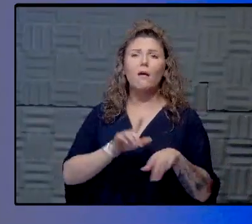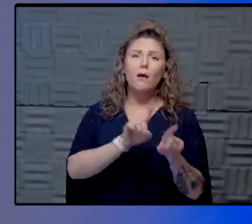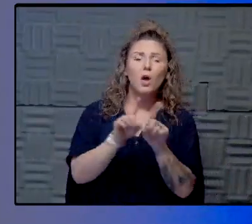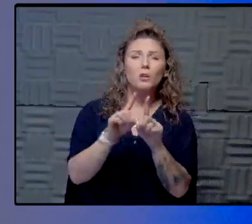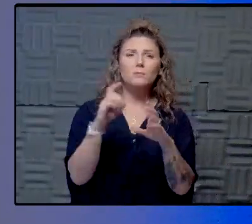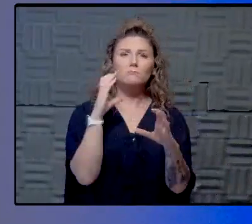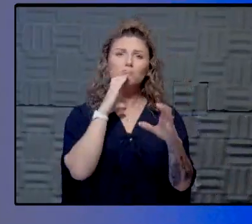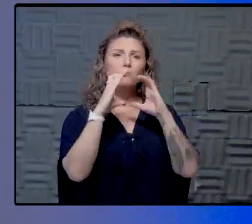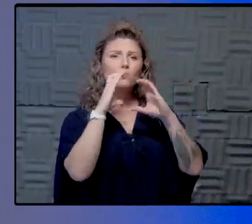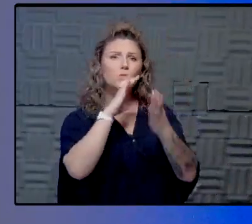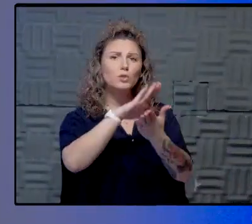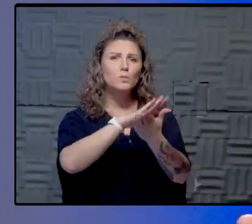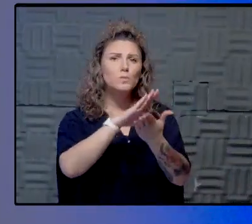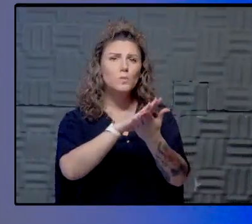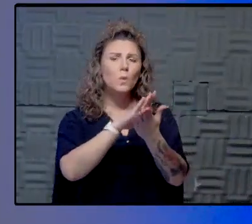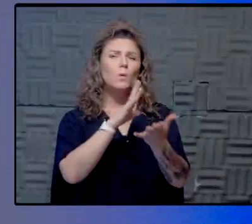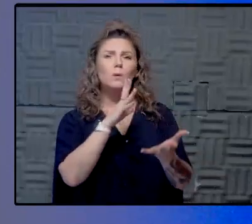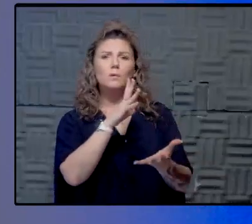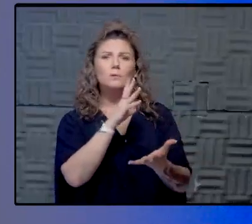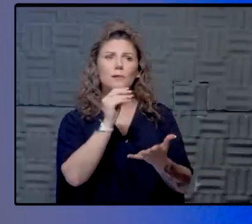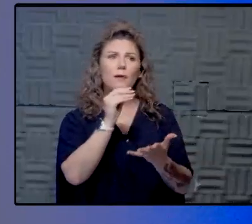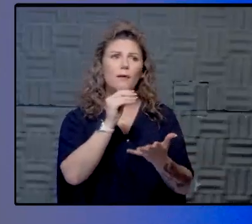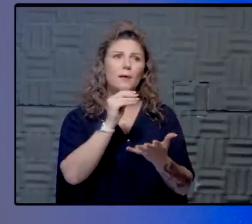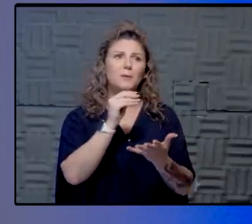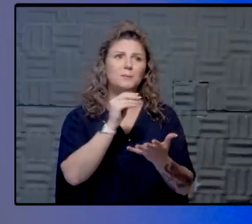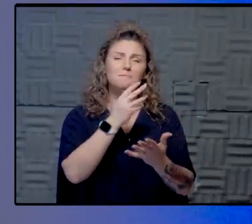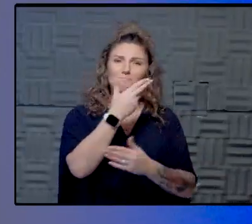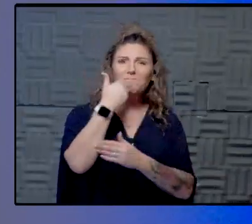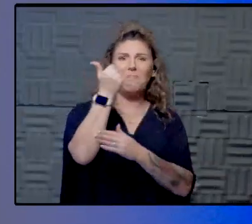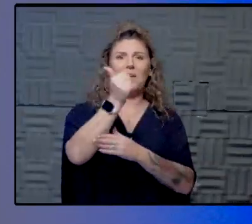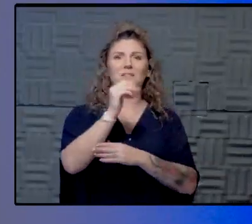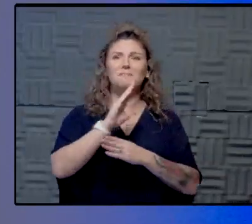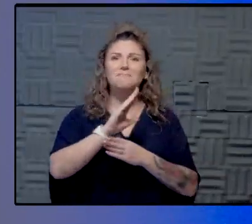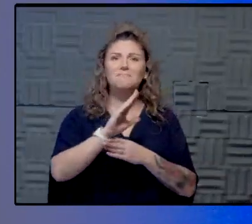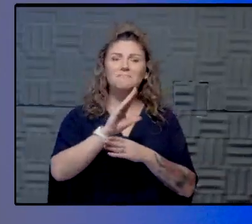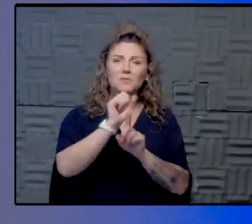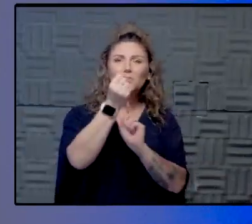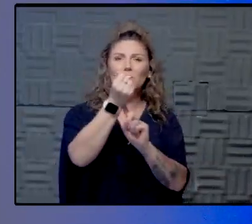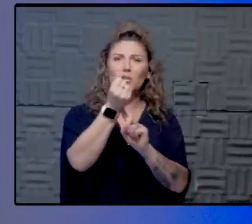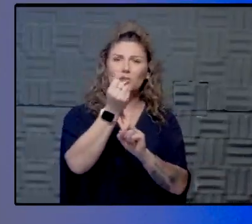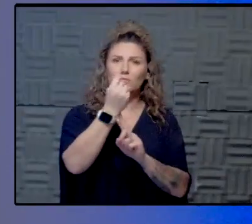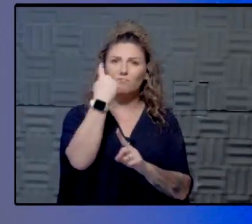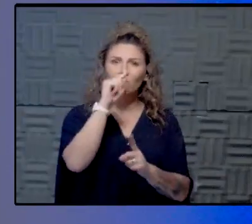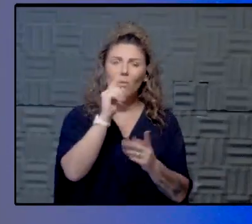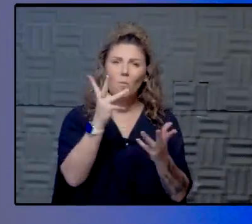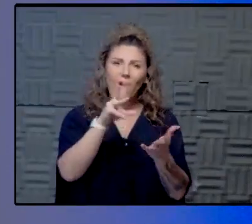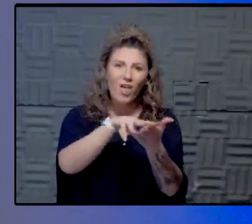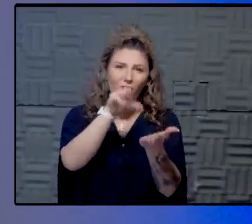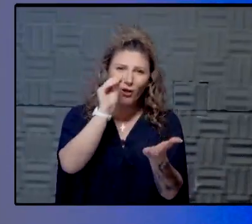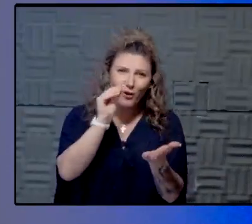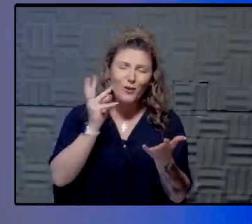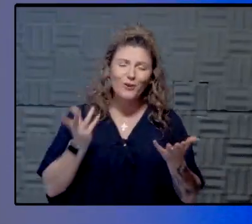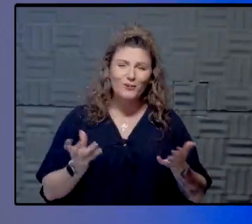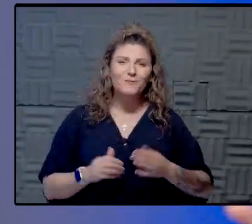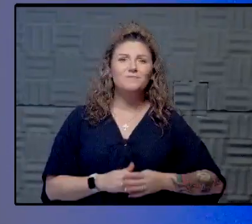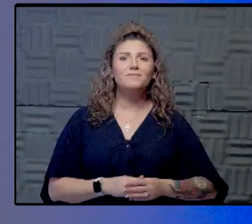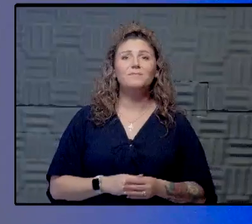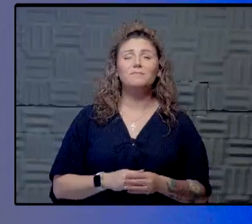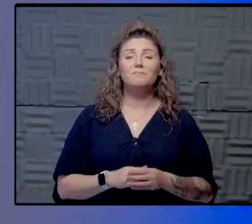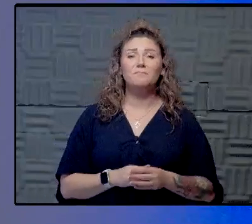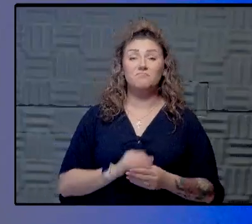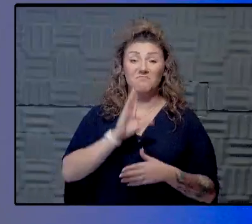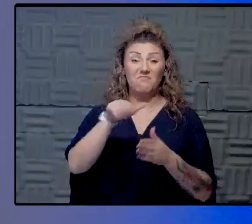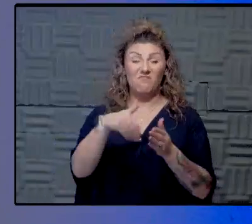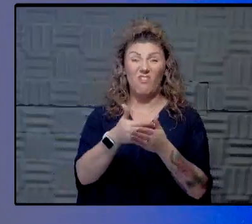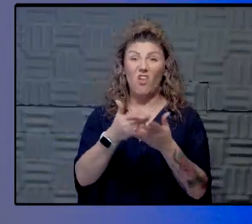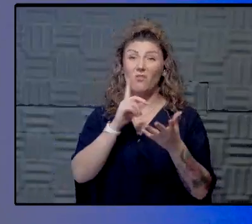with the schools and trying to optimize their learning. And so I think all of this rests